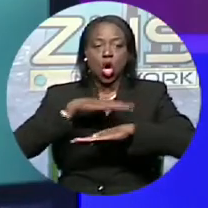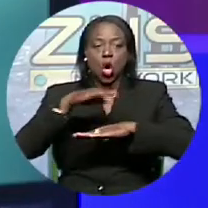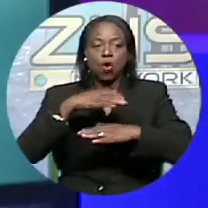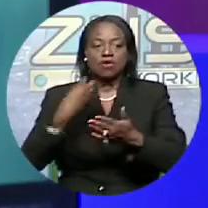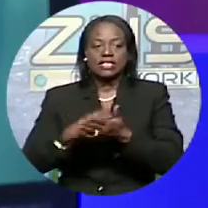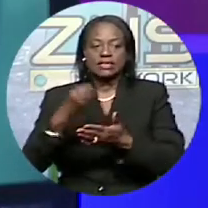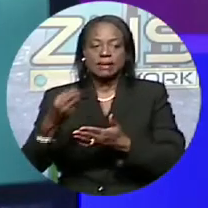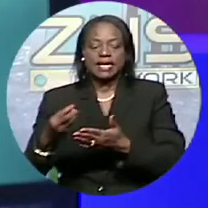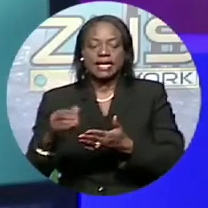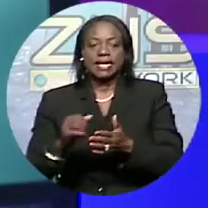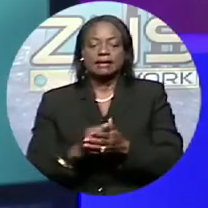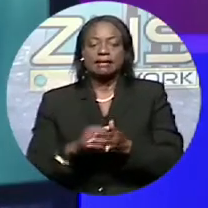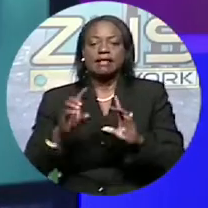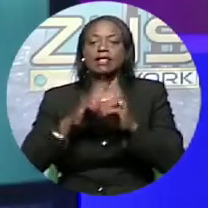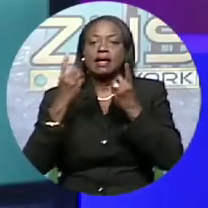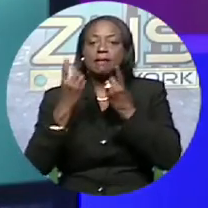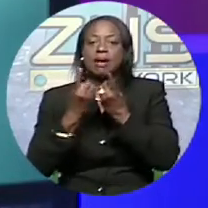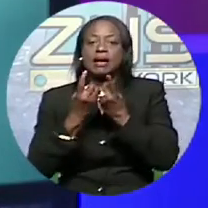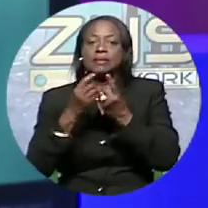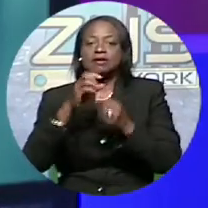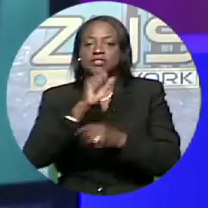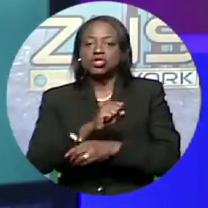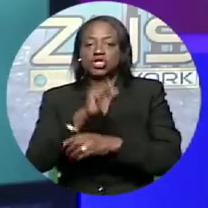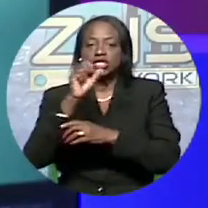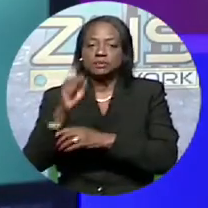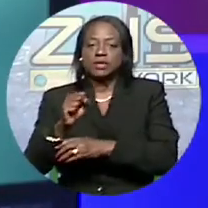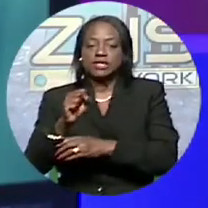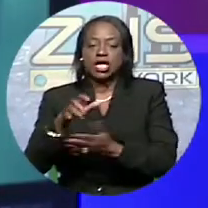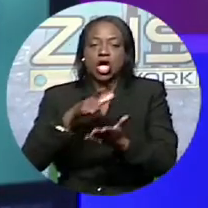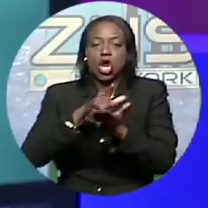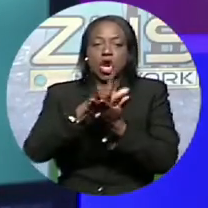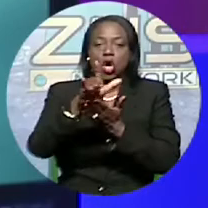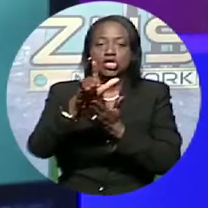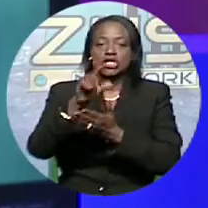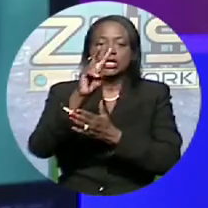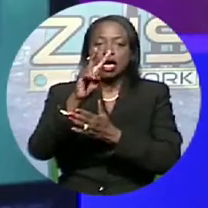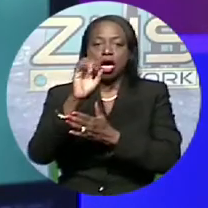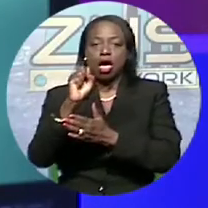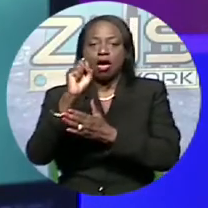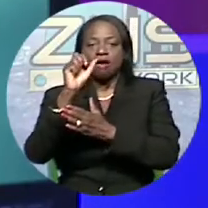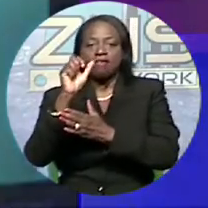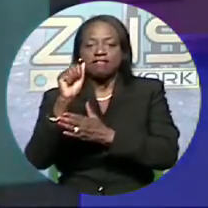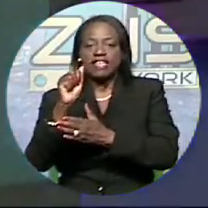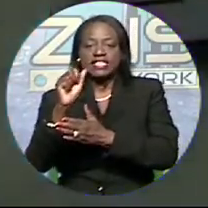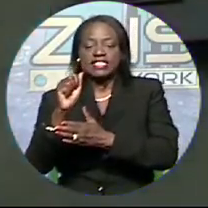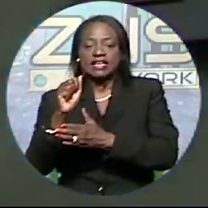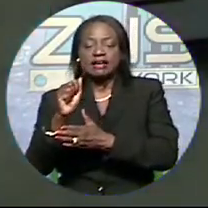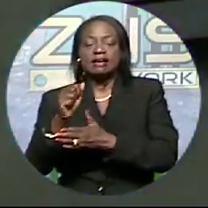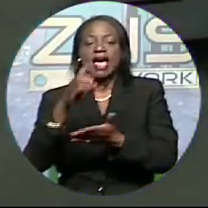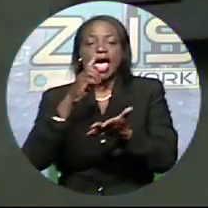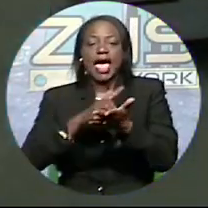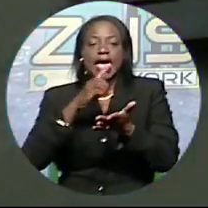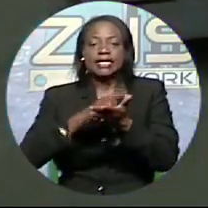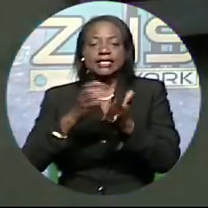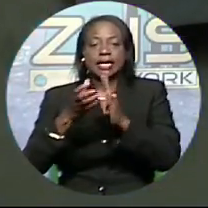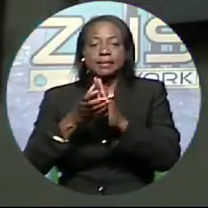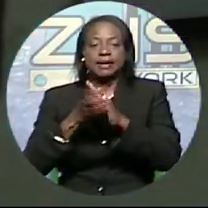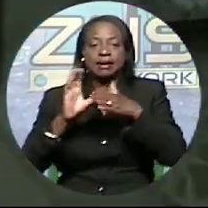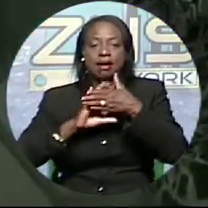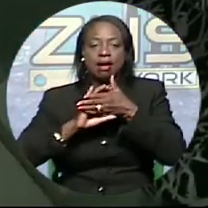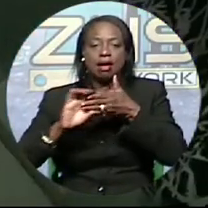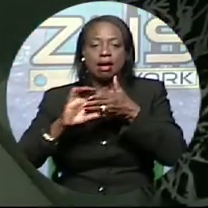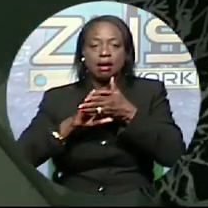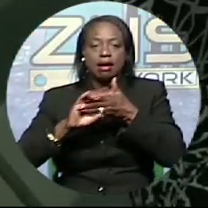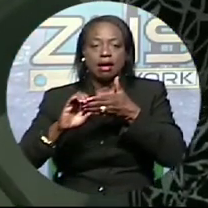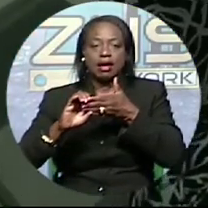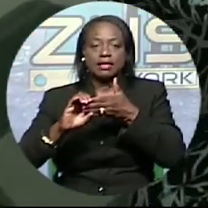The Department of Social Services launched its Visa debit card in the Fox Hill community Monday, intended to modernize the food assistance program. The